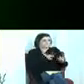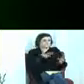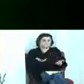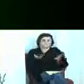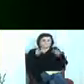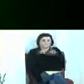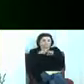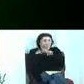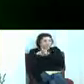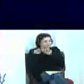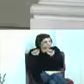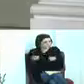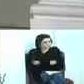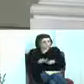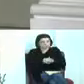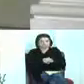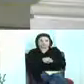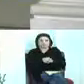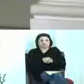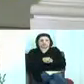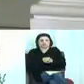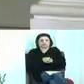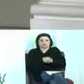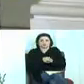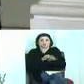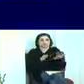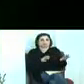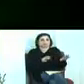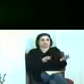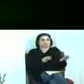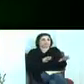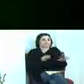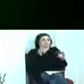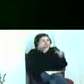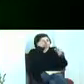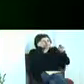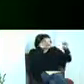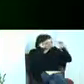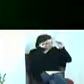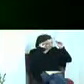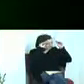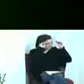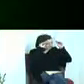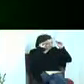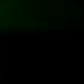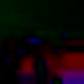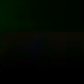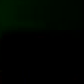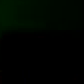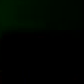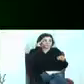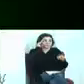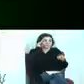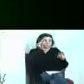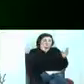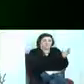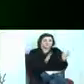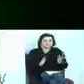able. I'm going to teach you something. It goes like this. For I know the plans I